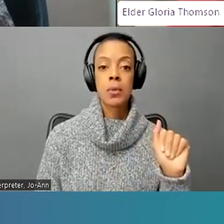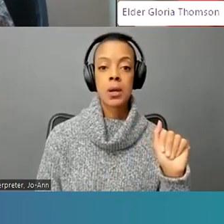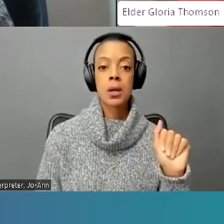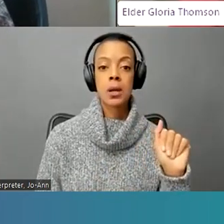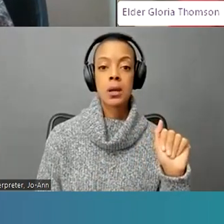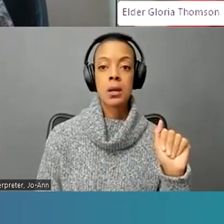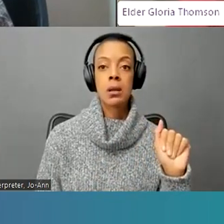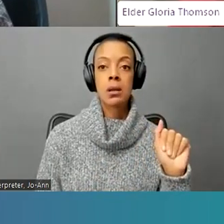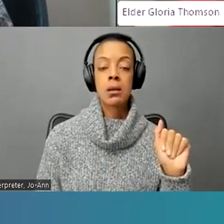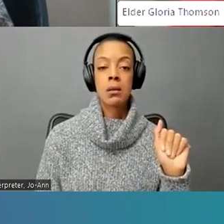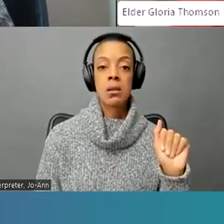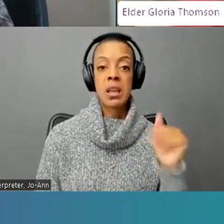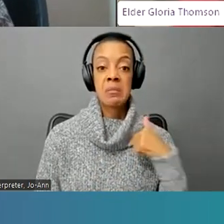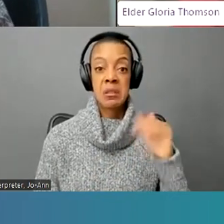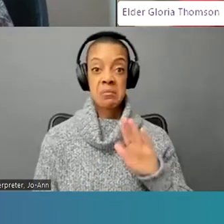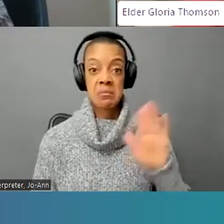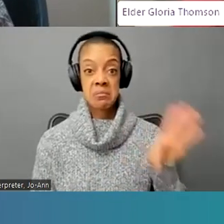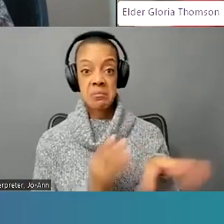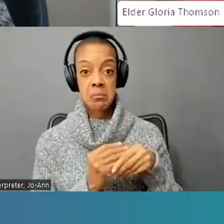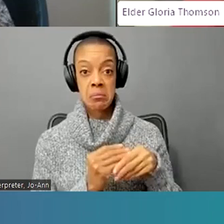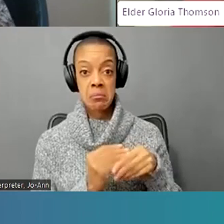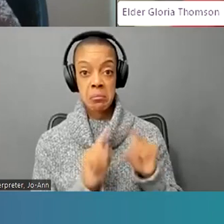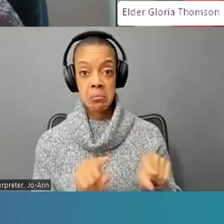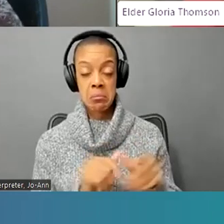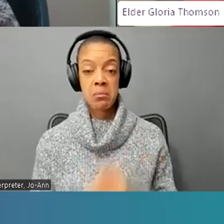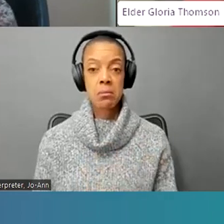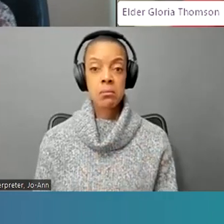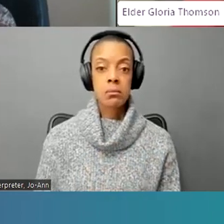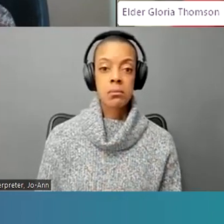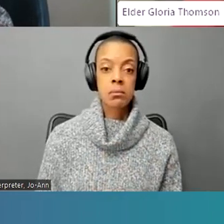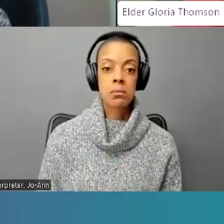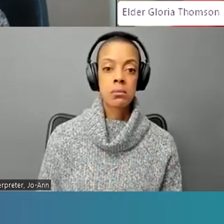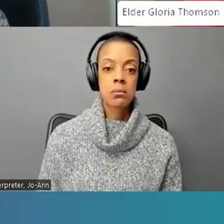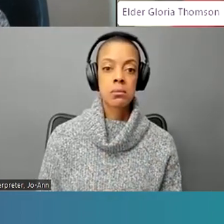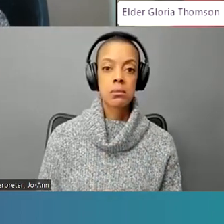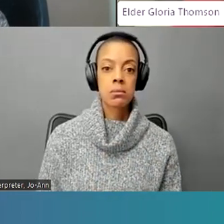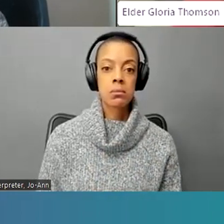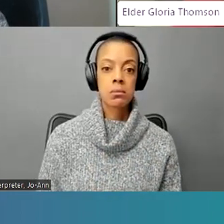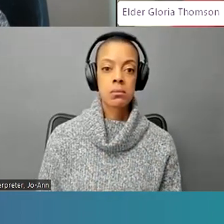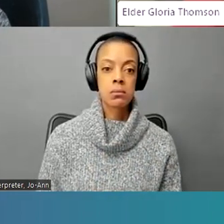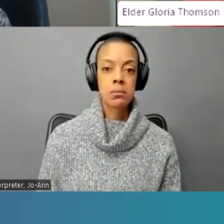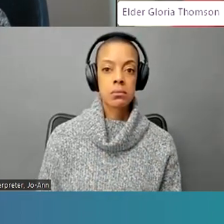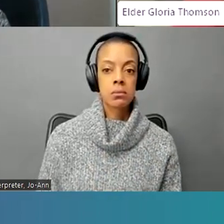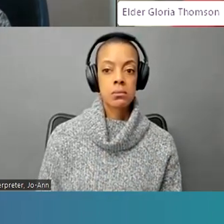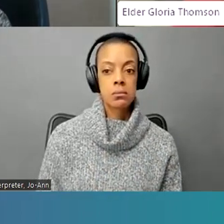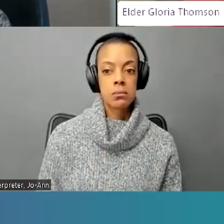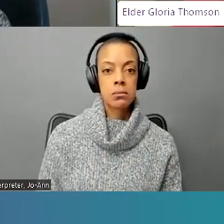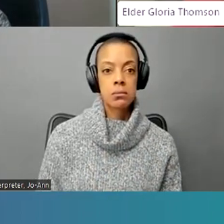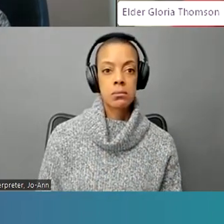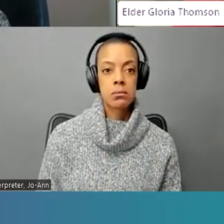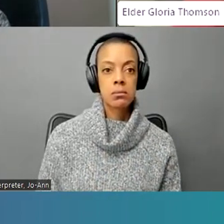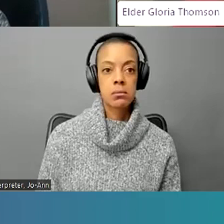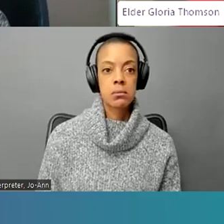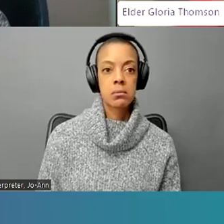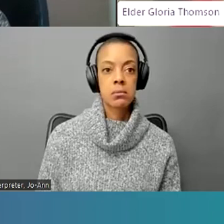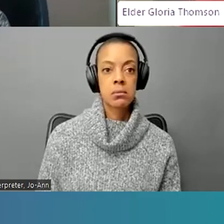Lillian, I'll add some words to that. Sure. I think that, you know, in like coming together in